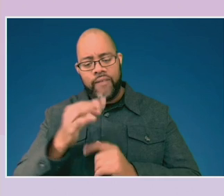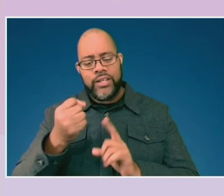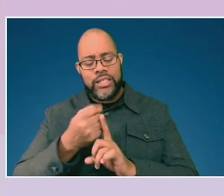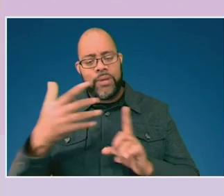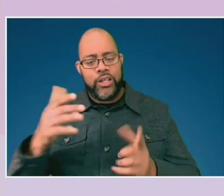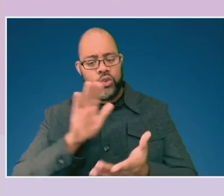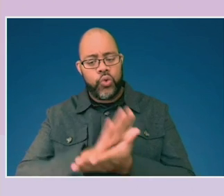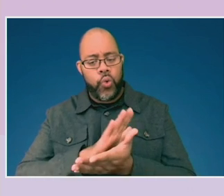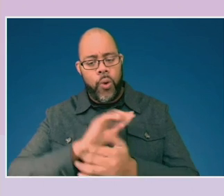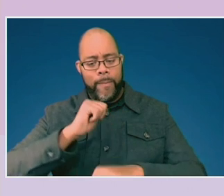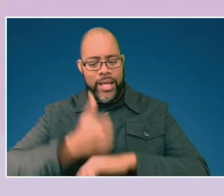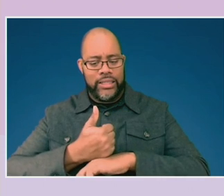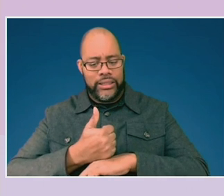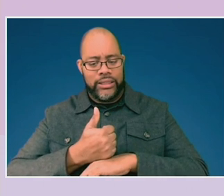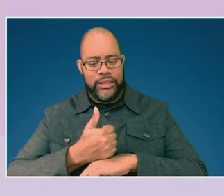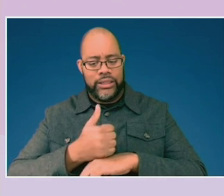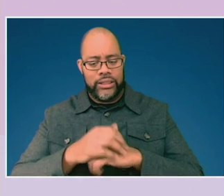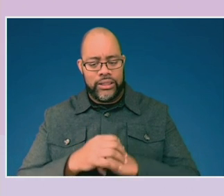school-based claiming?